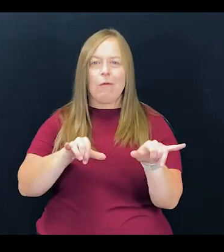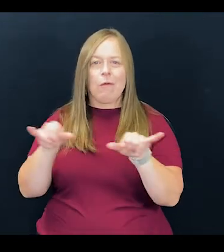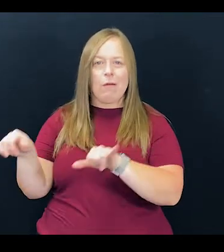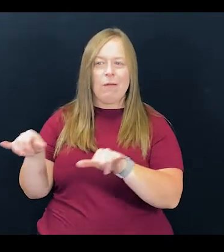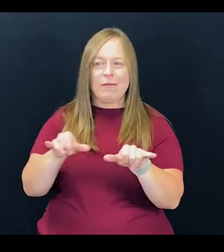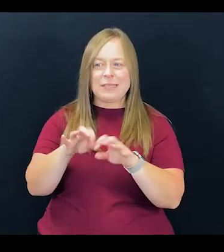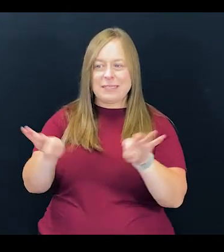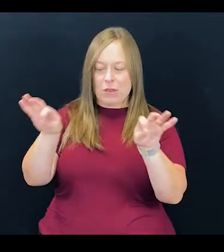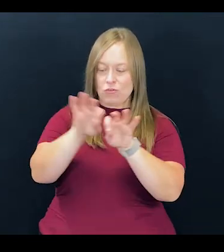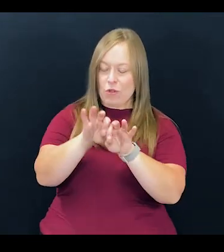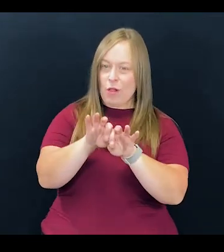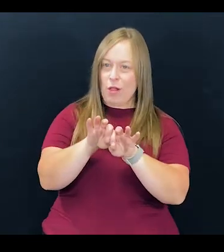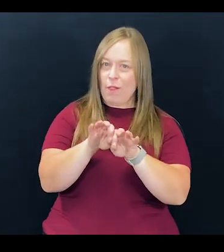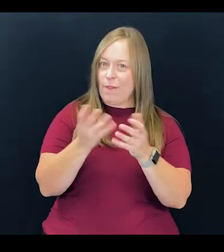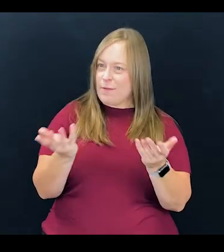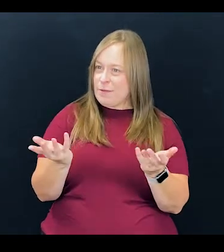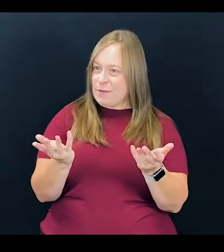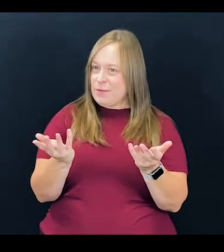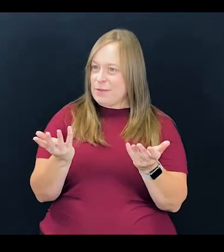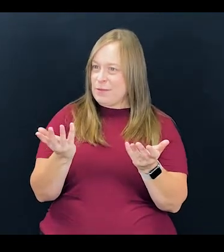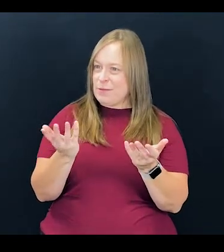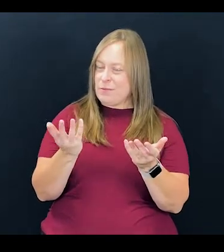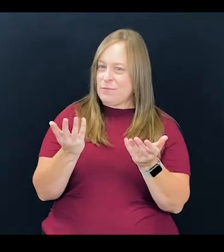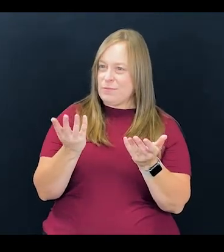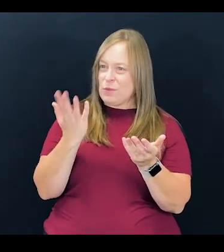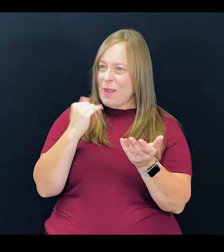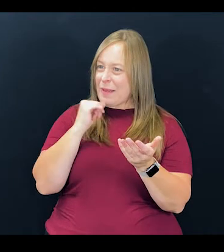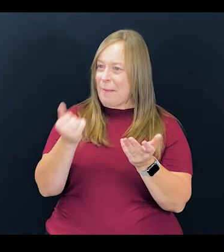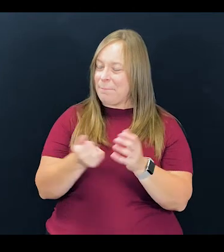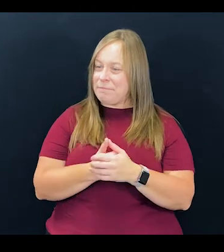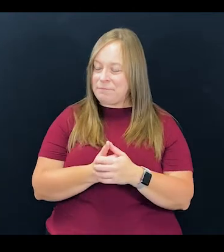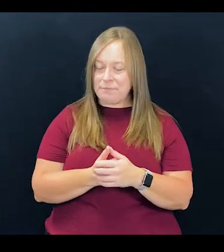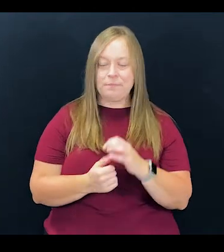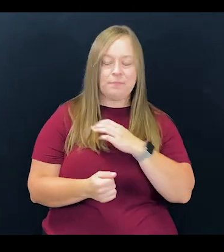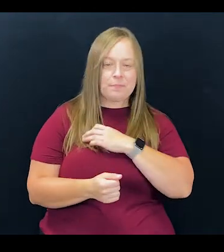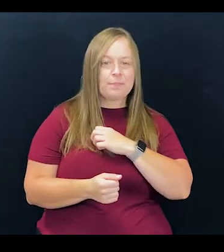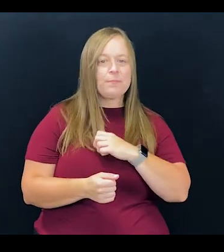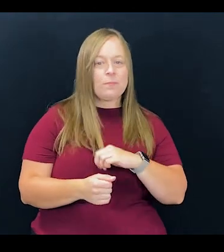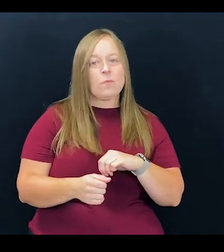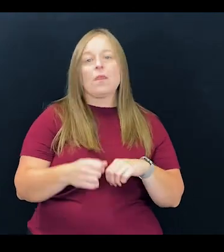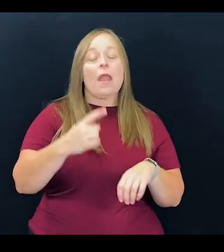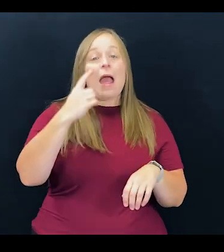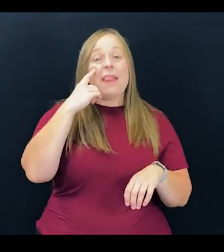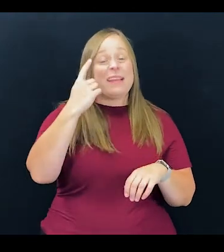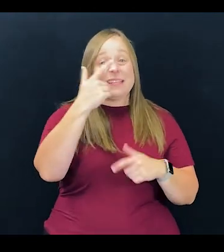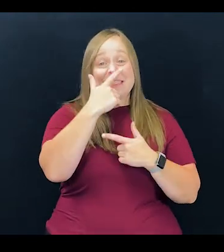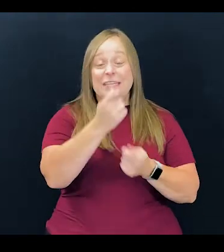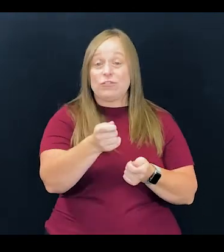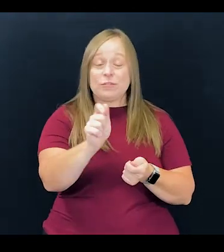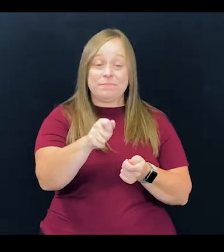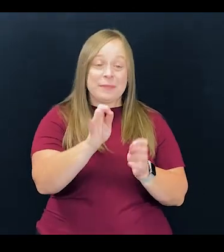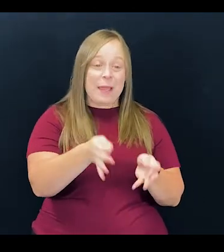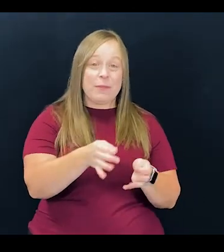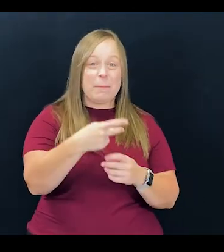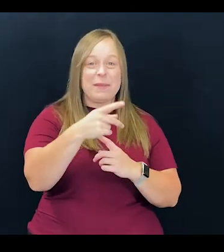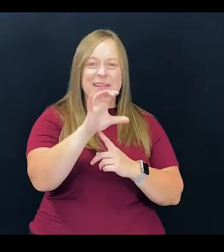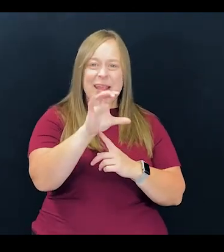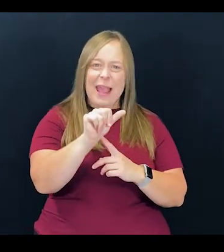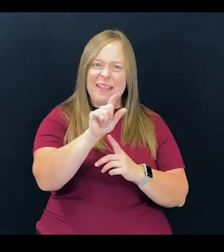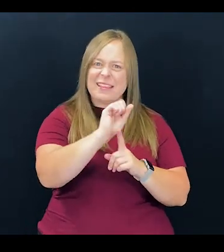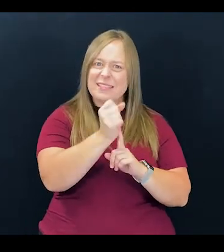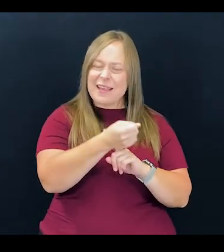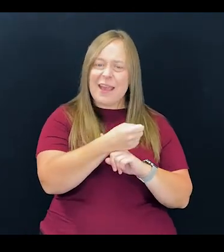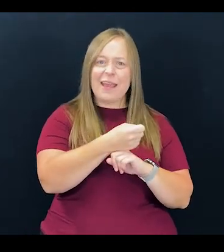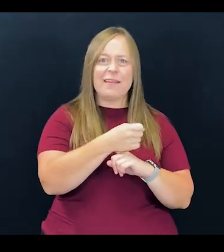traditional sense as being essential, like equipment or diet? Absolutely. I think it's interesting that